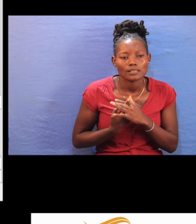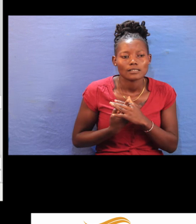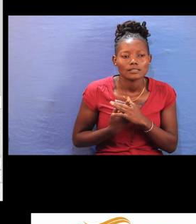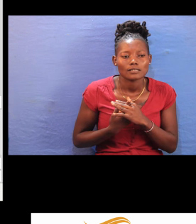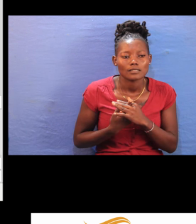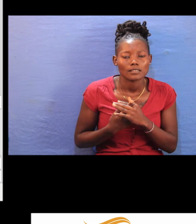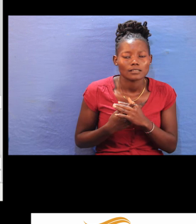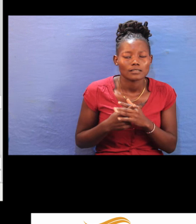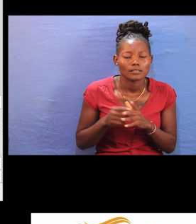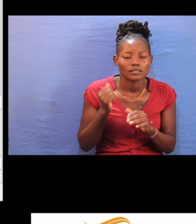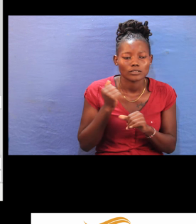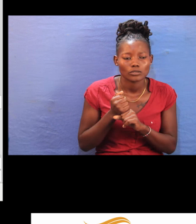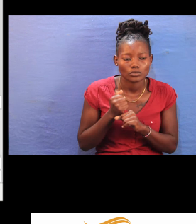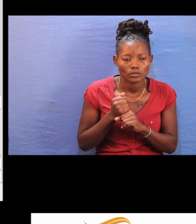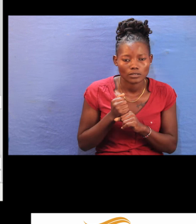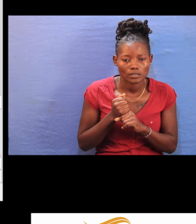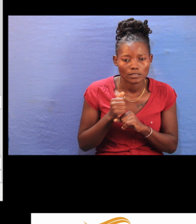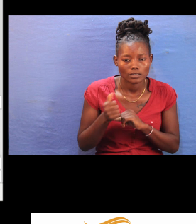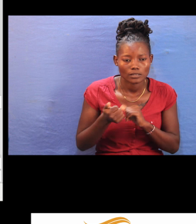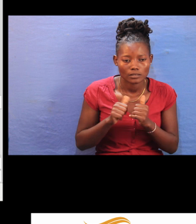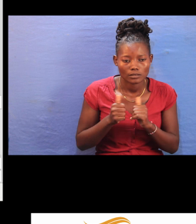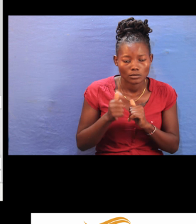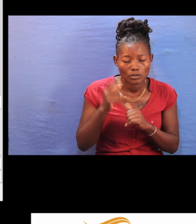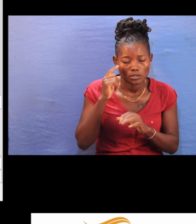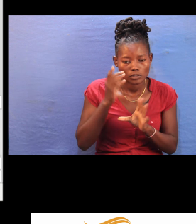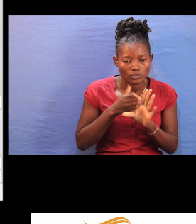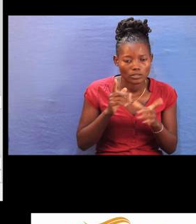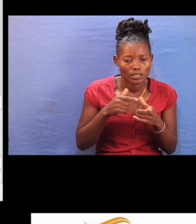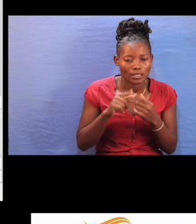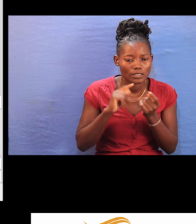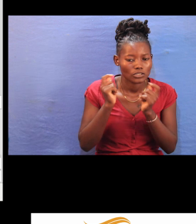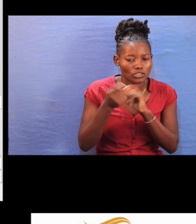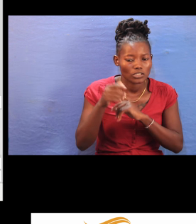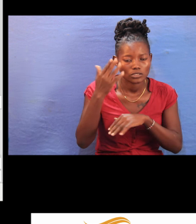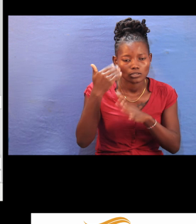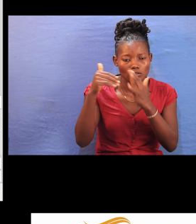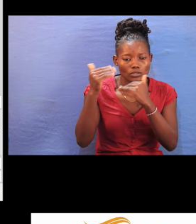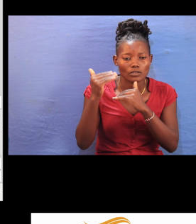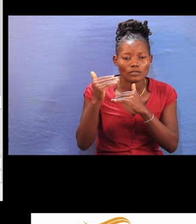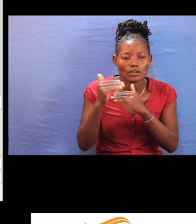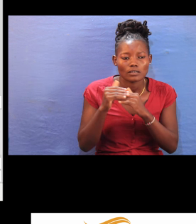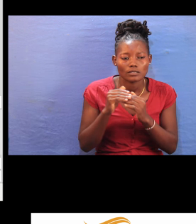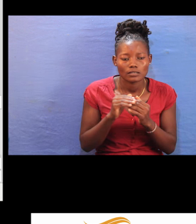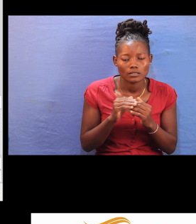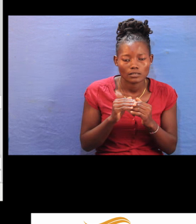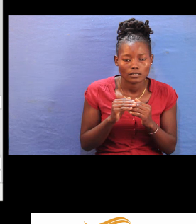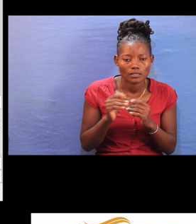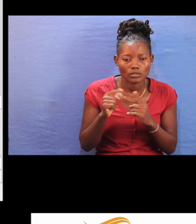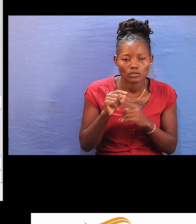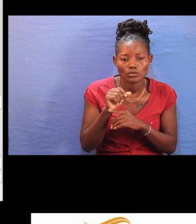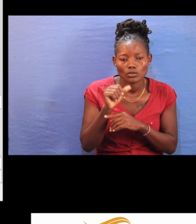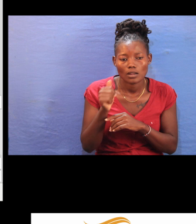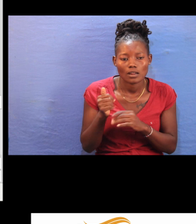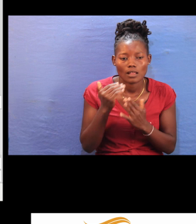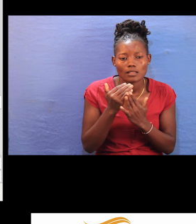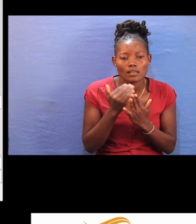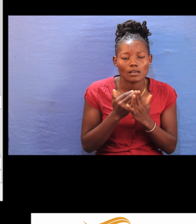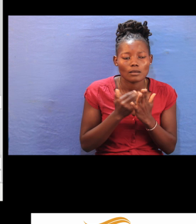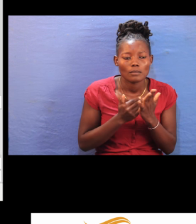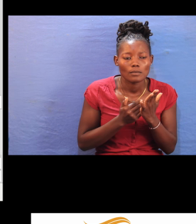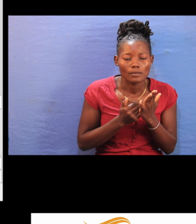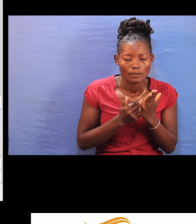sports psychology and ended up changing universities, which didn't have the program. I